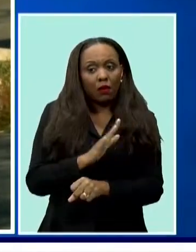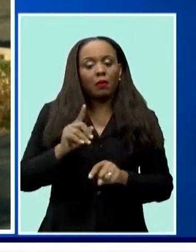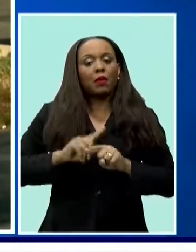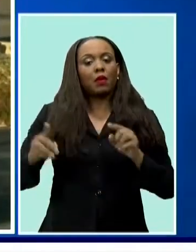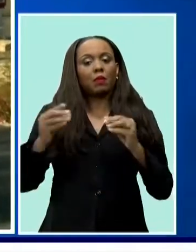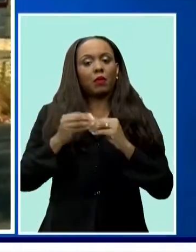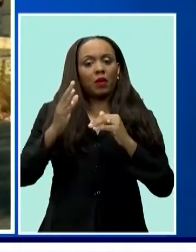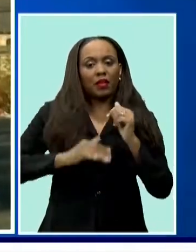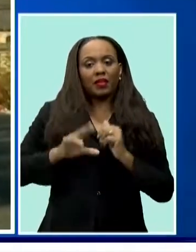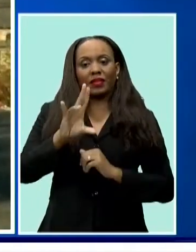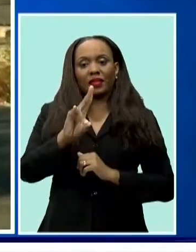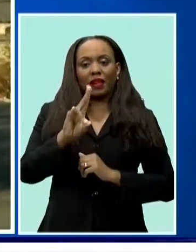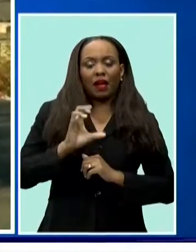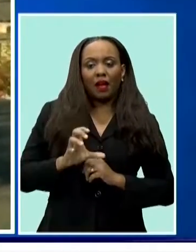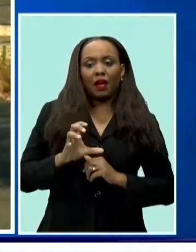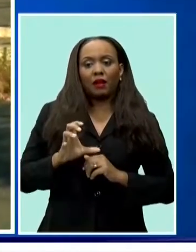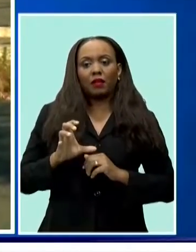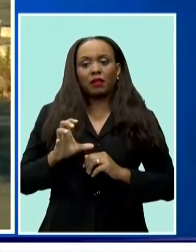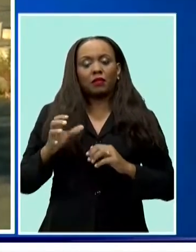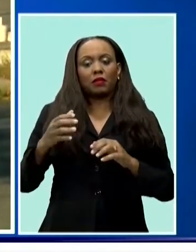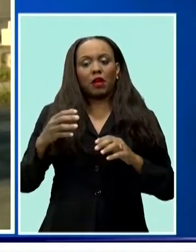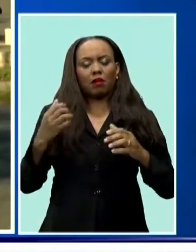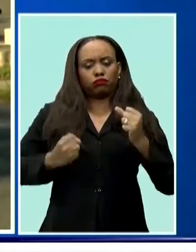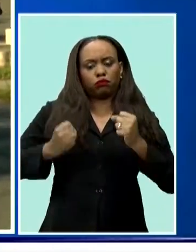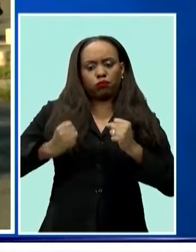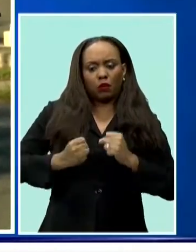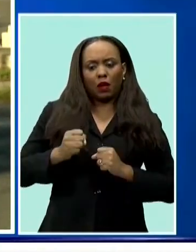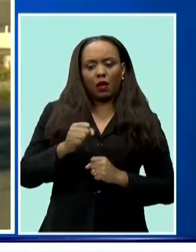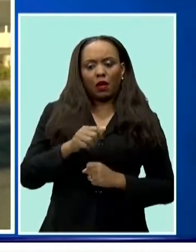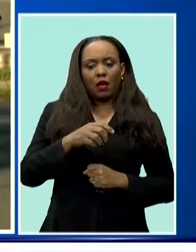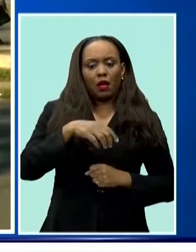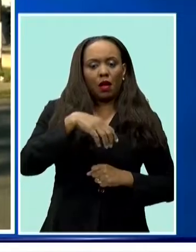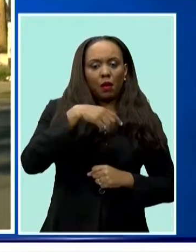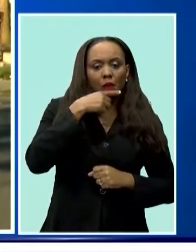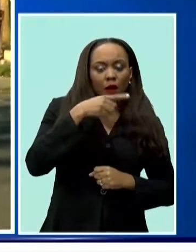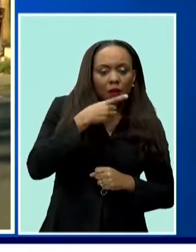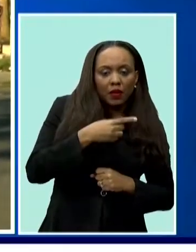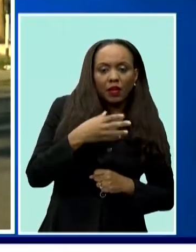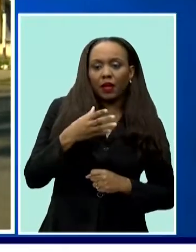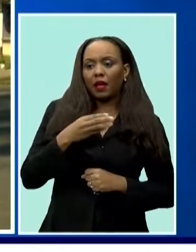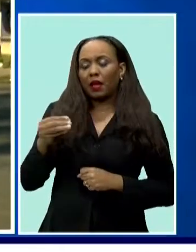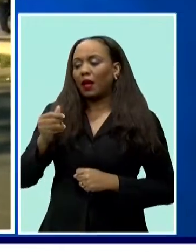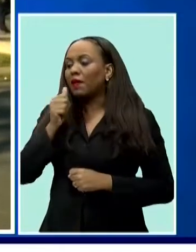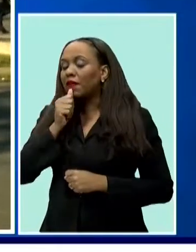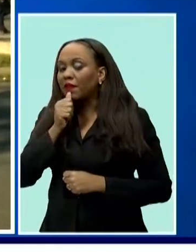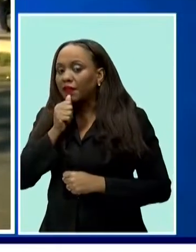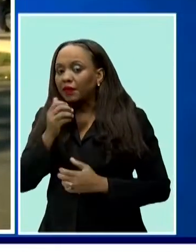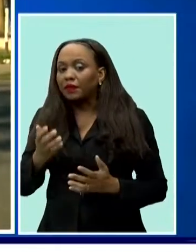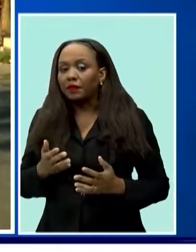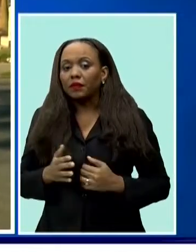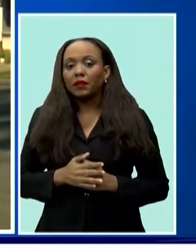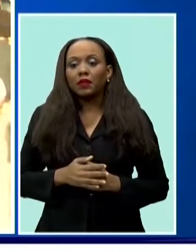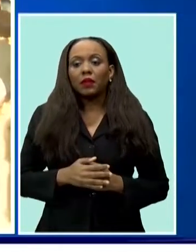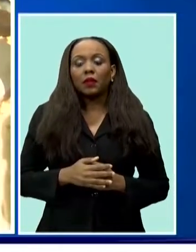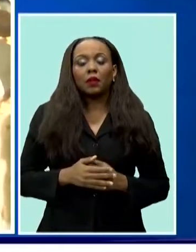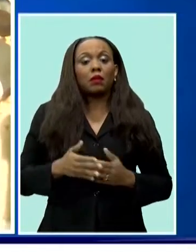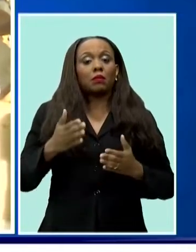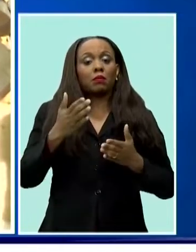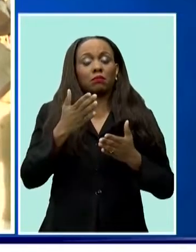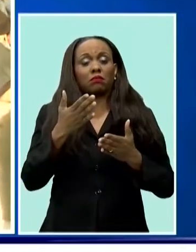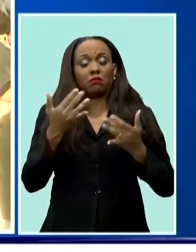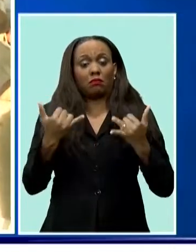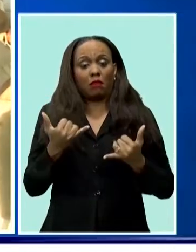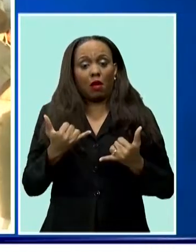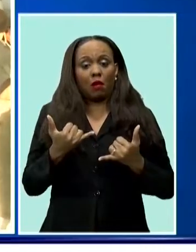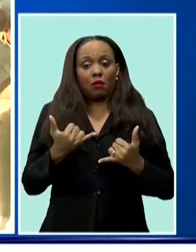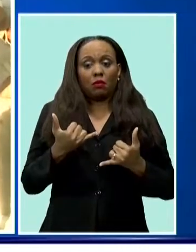than 700 mass transit vehicles that potentially serve the traveling public of Barbados. She says part of the medium and long-term